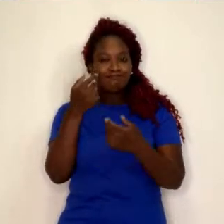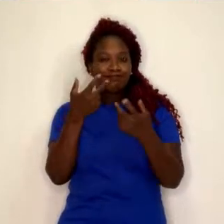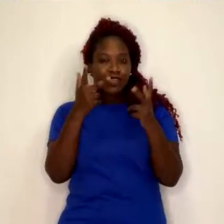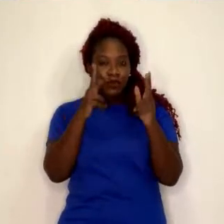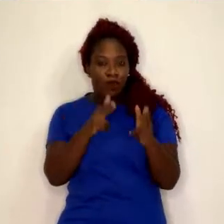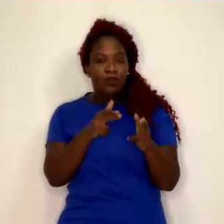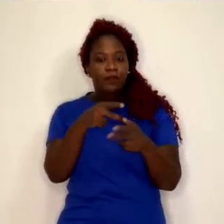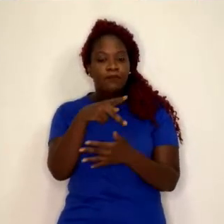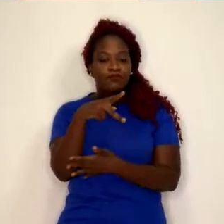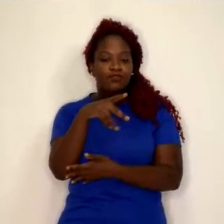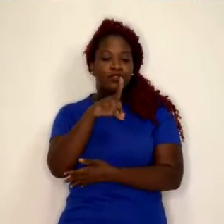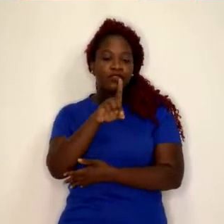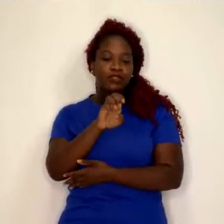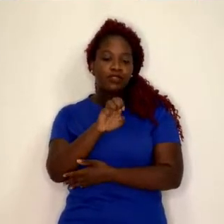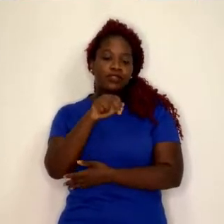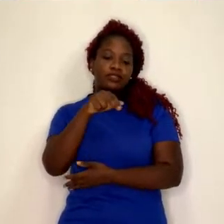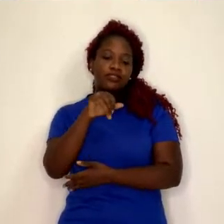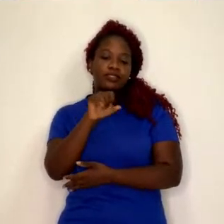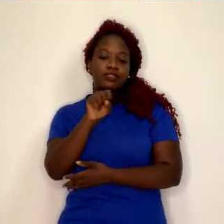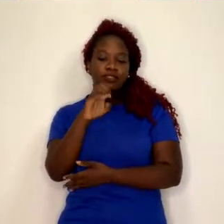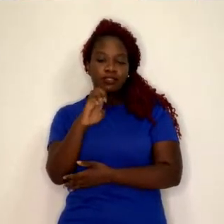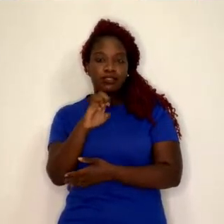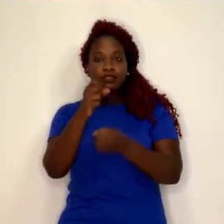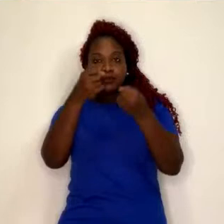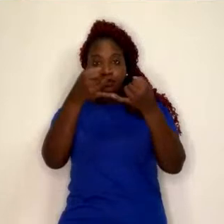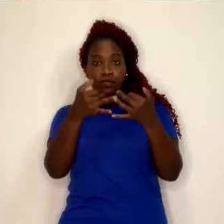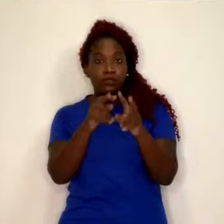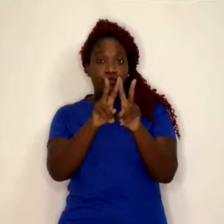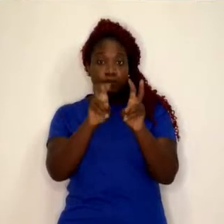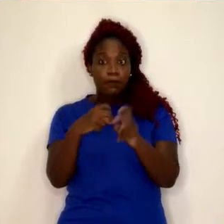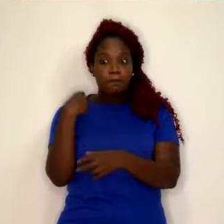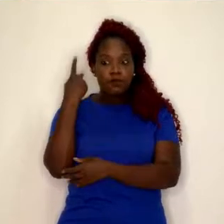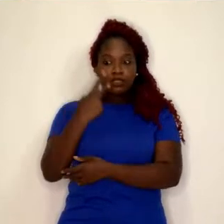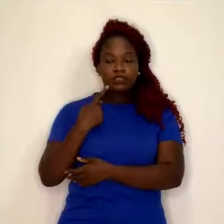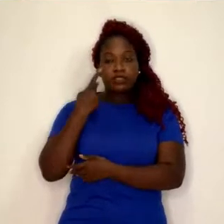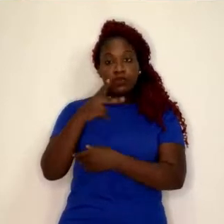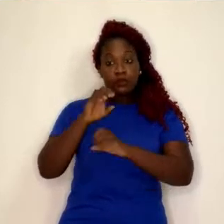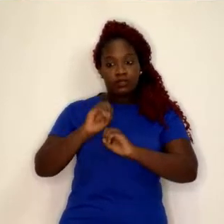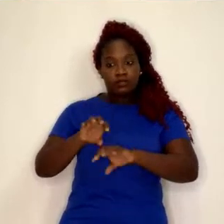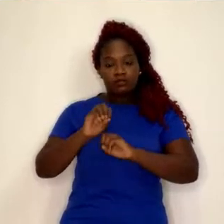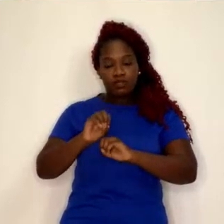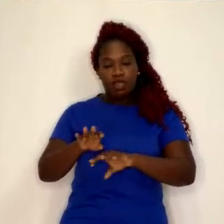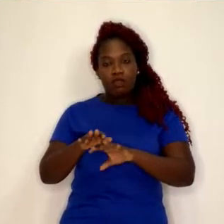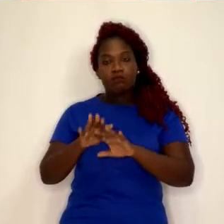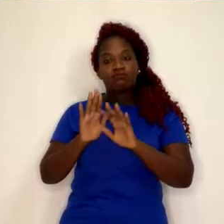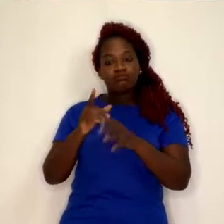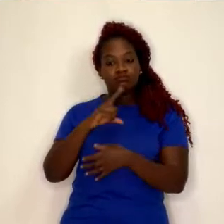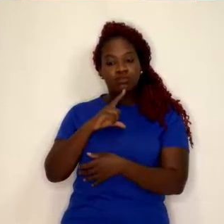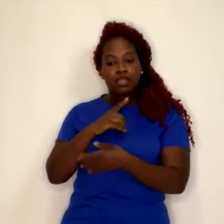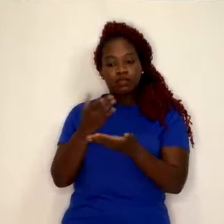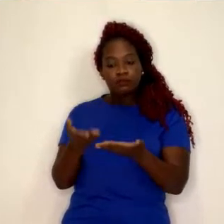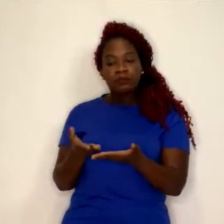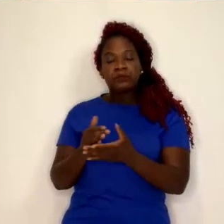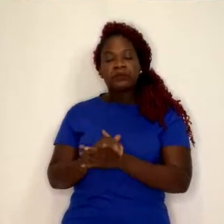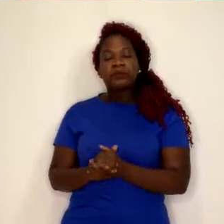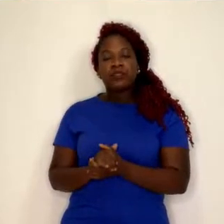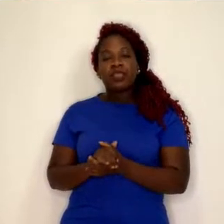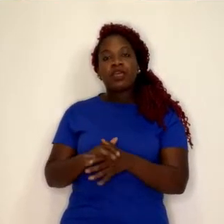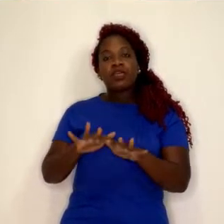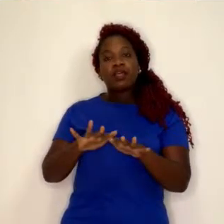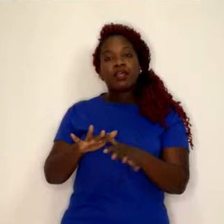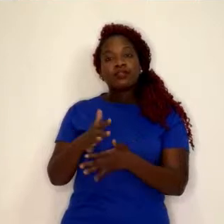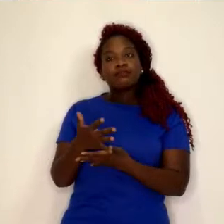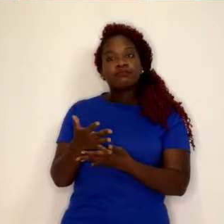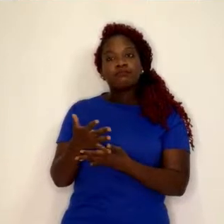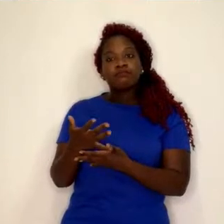We also understand what Denise has already stated about the educational policies that are placed